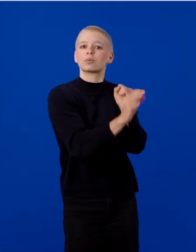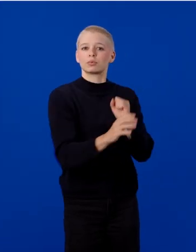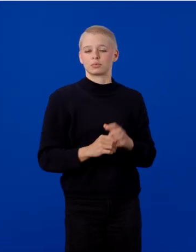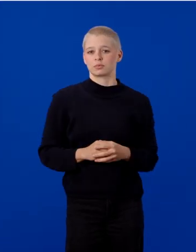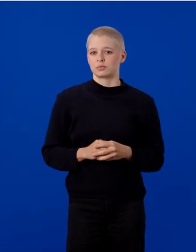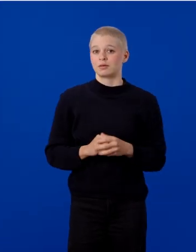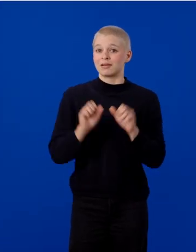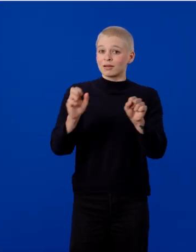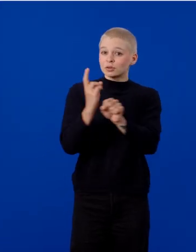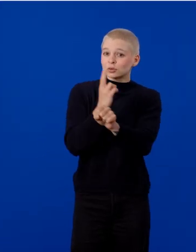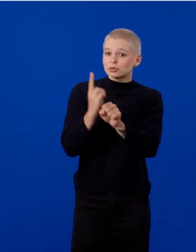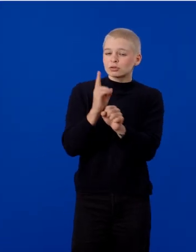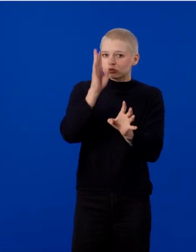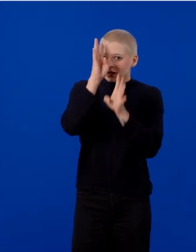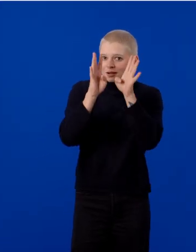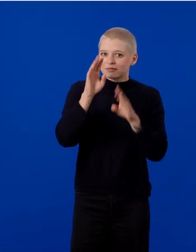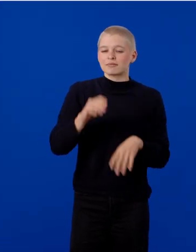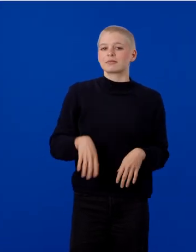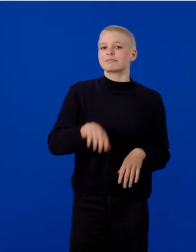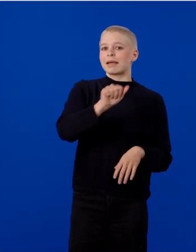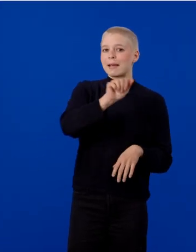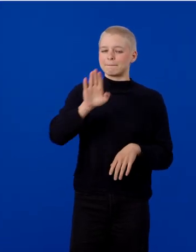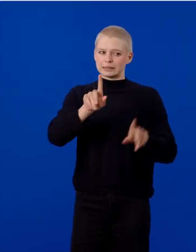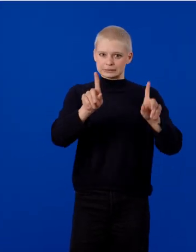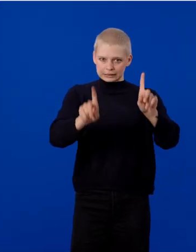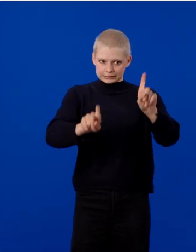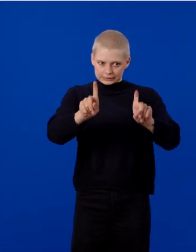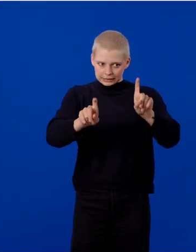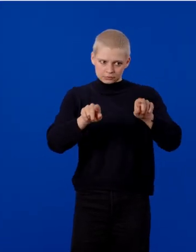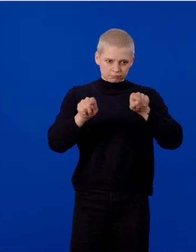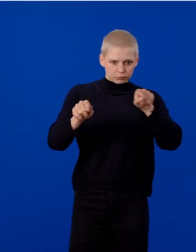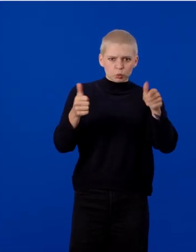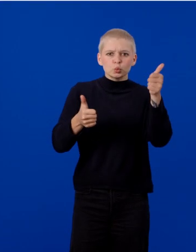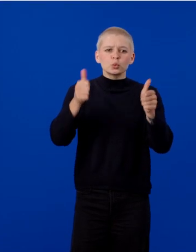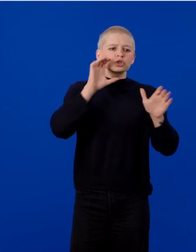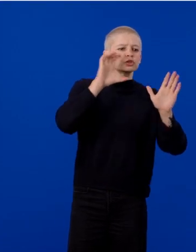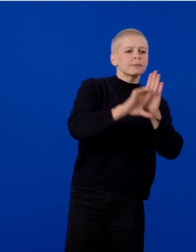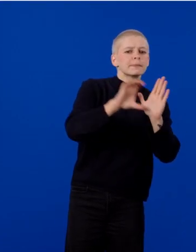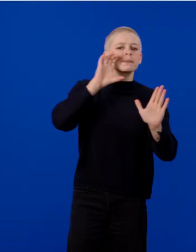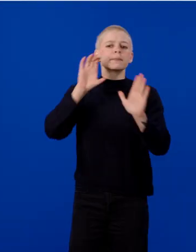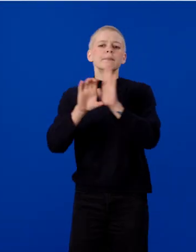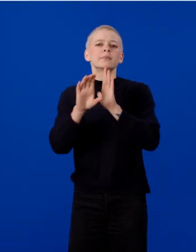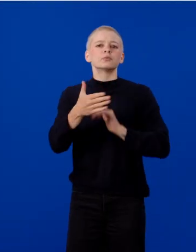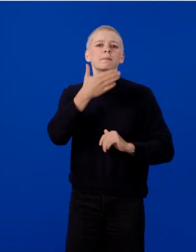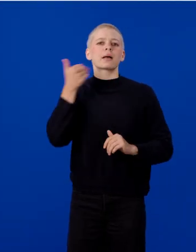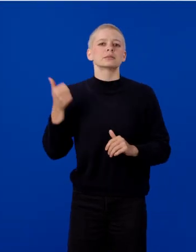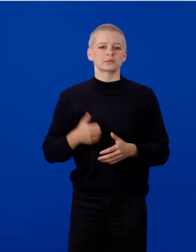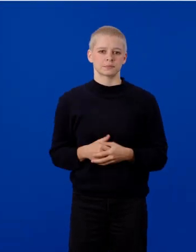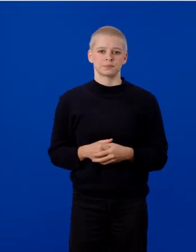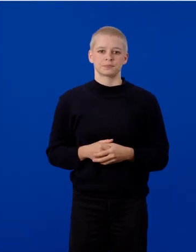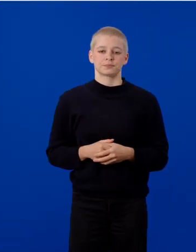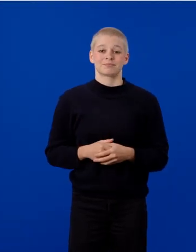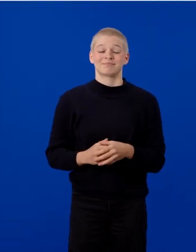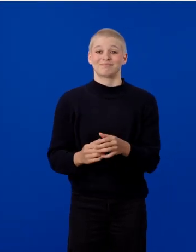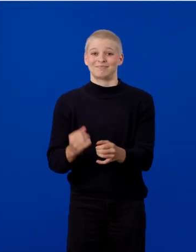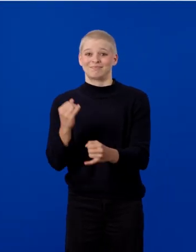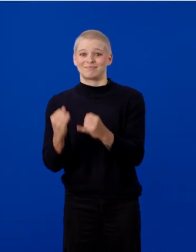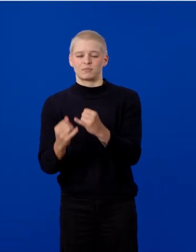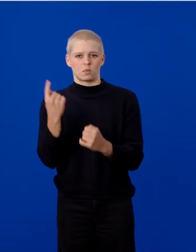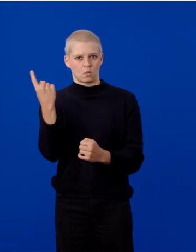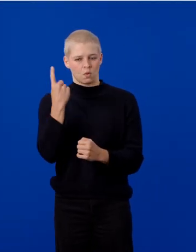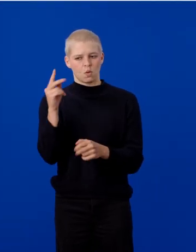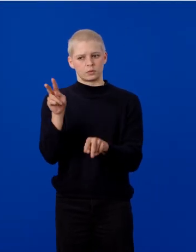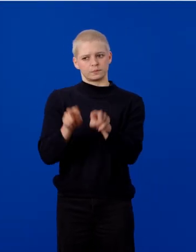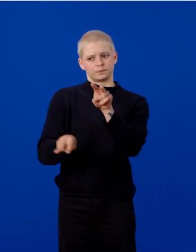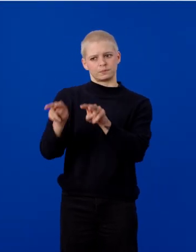use the creative A/B testing tool to determine what imagery works best. Last, constantly evaluate your